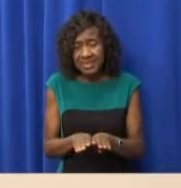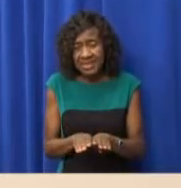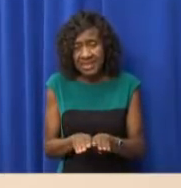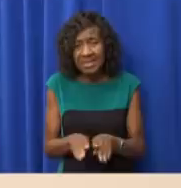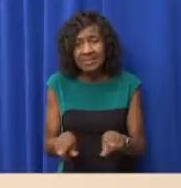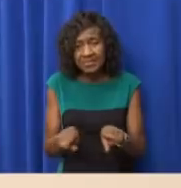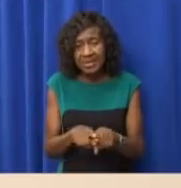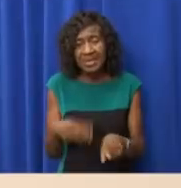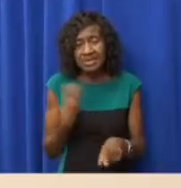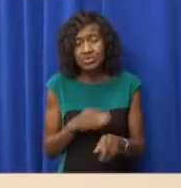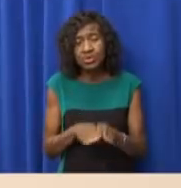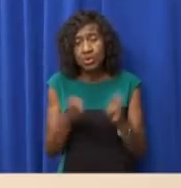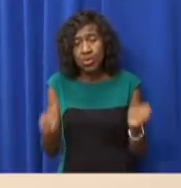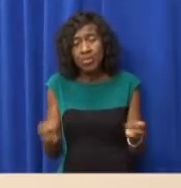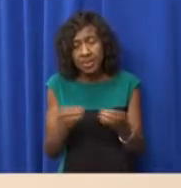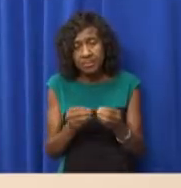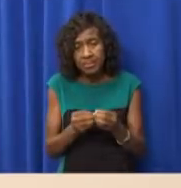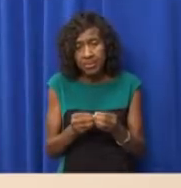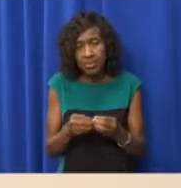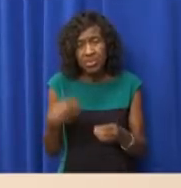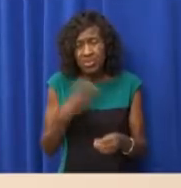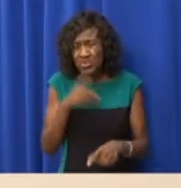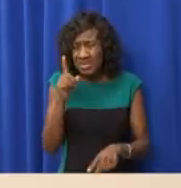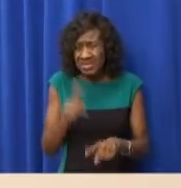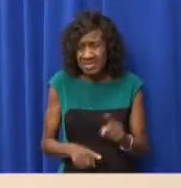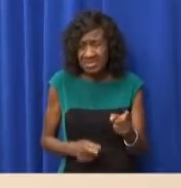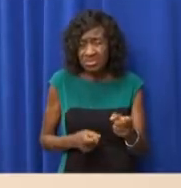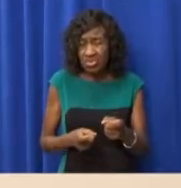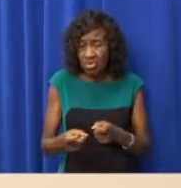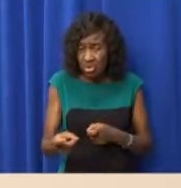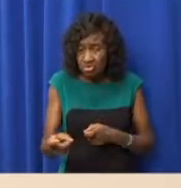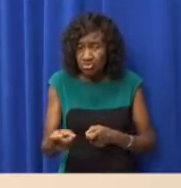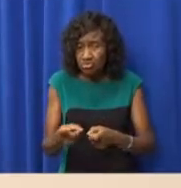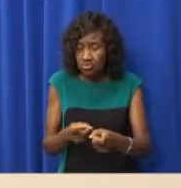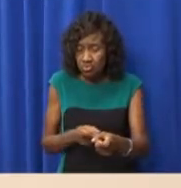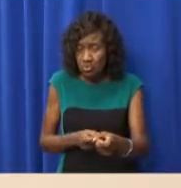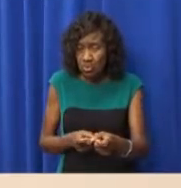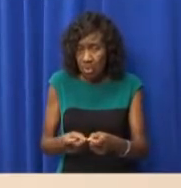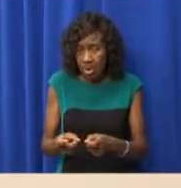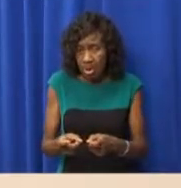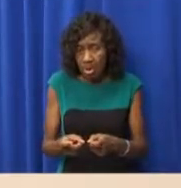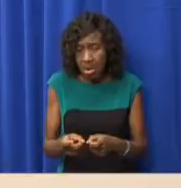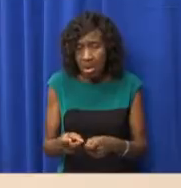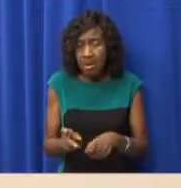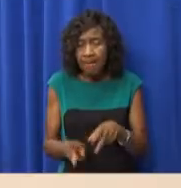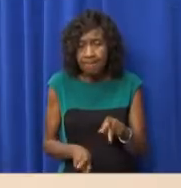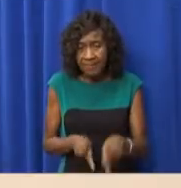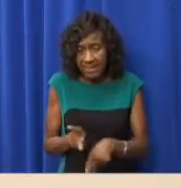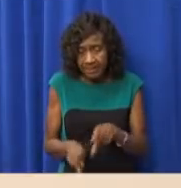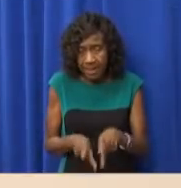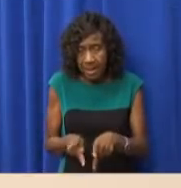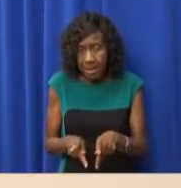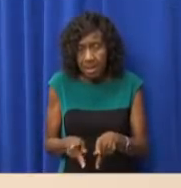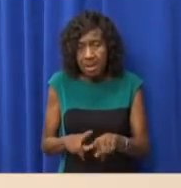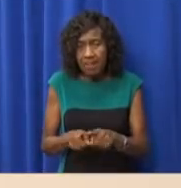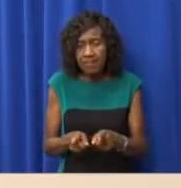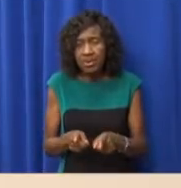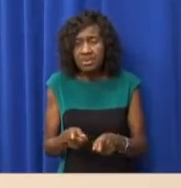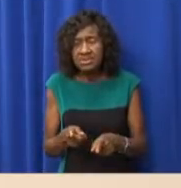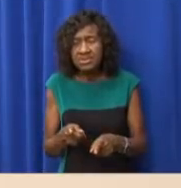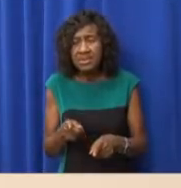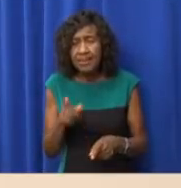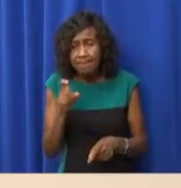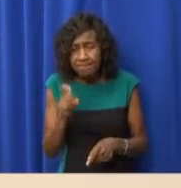doing in the past what people do or don't do. But people need to realize and recognize, as I